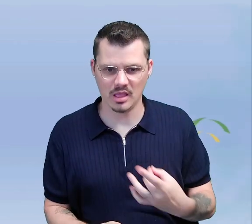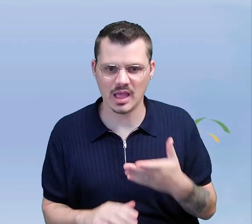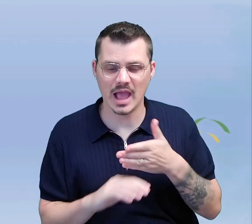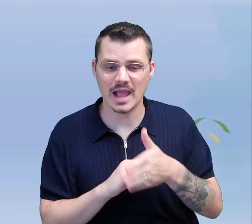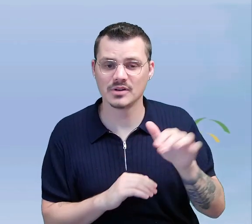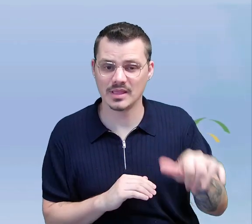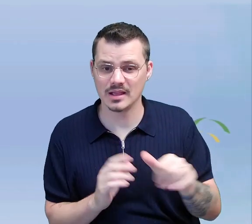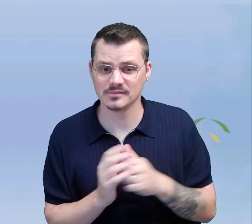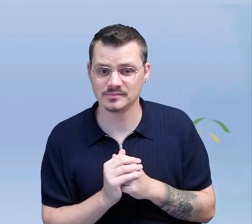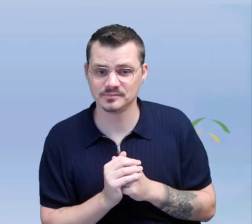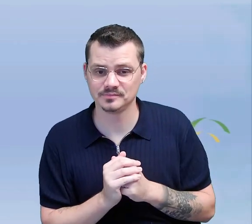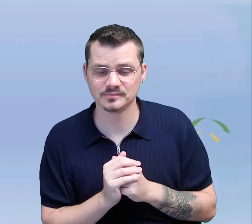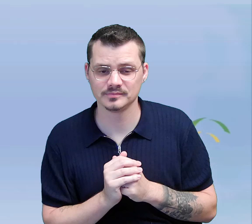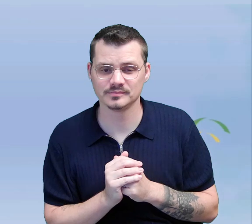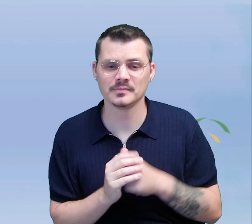apparently, after that.